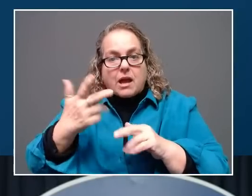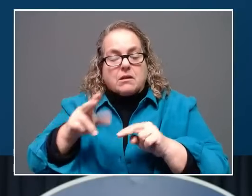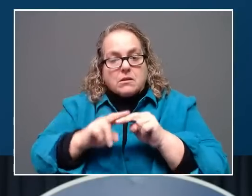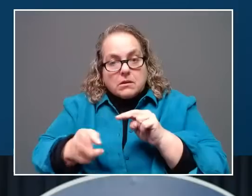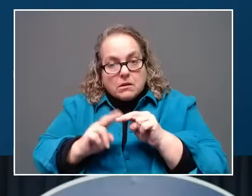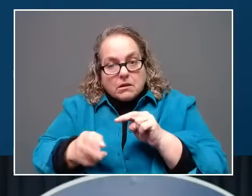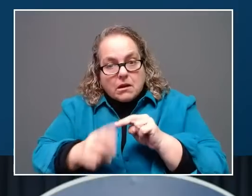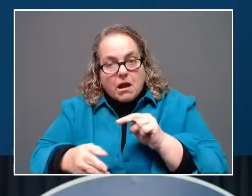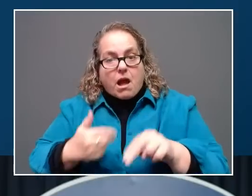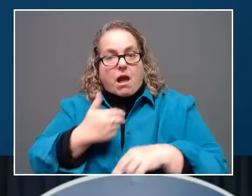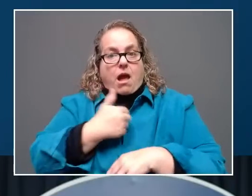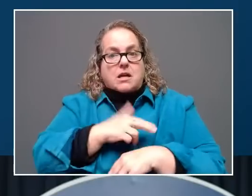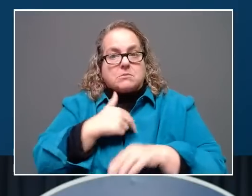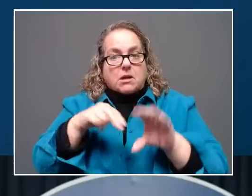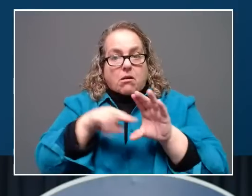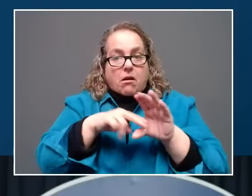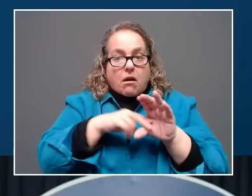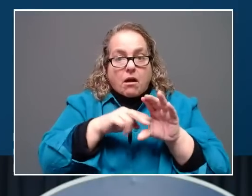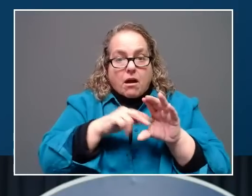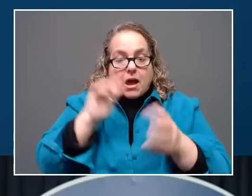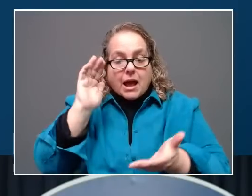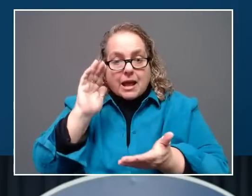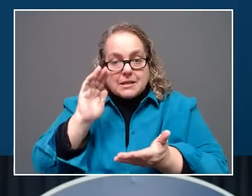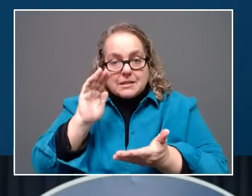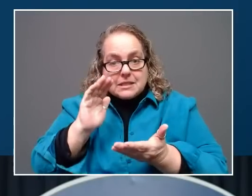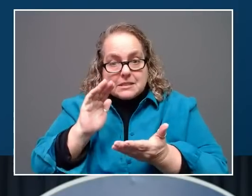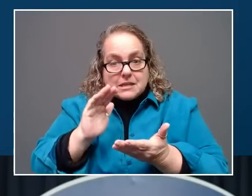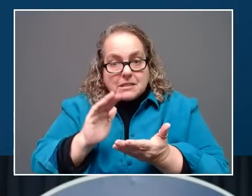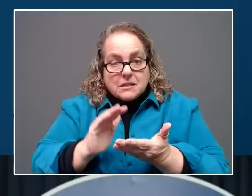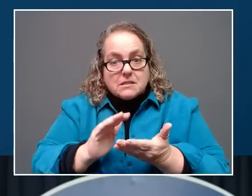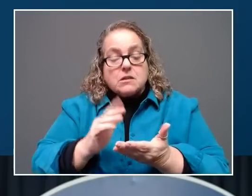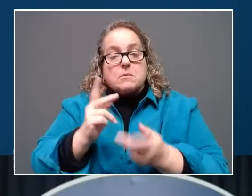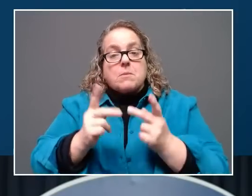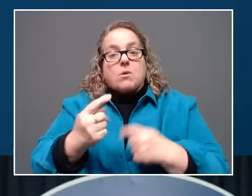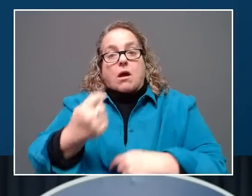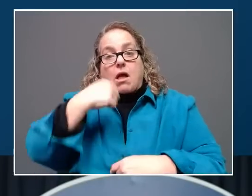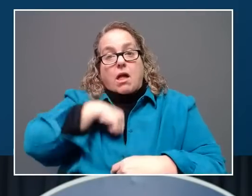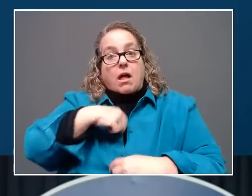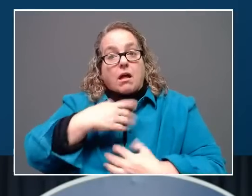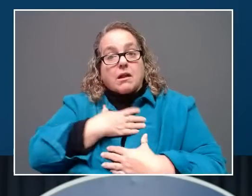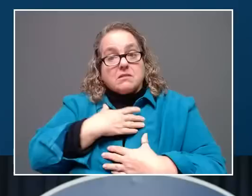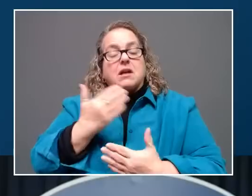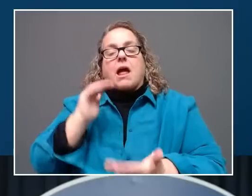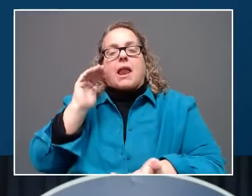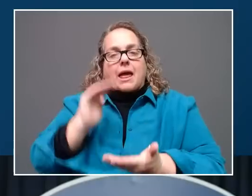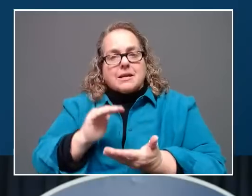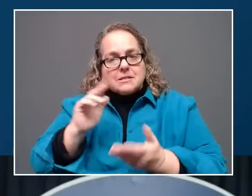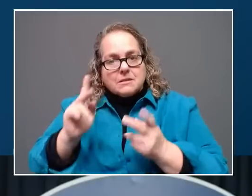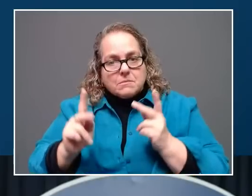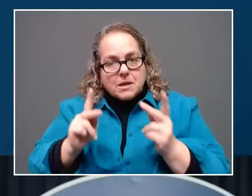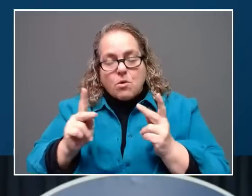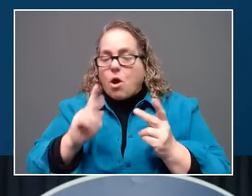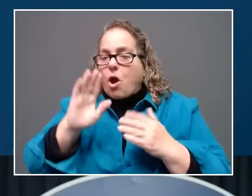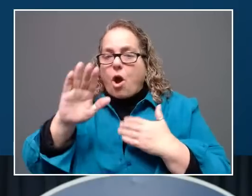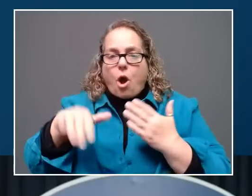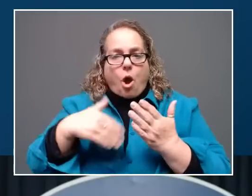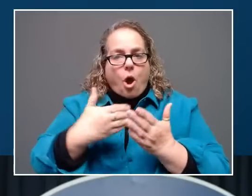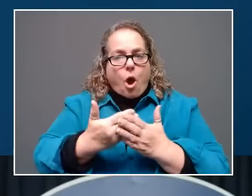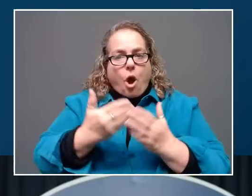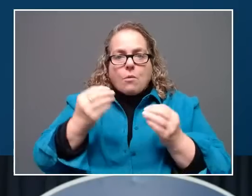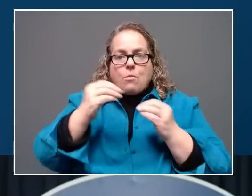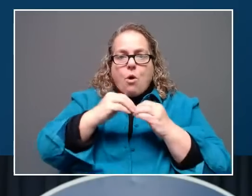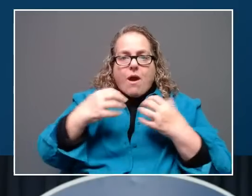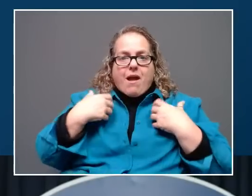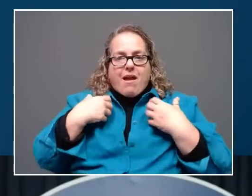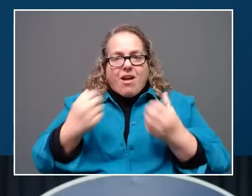hospitalizations, those in the ICU and those on ventilators. Every metric is moving the right direction, and this map